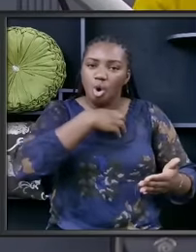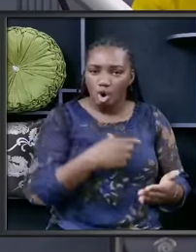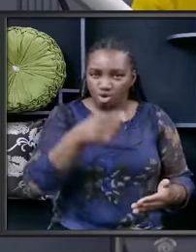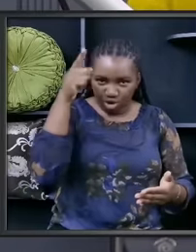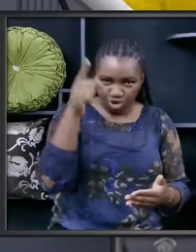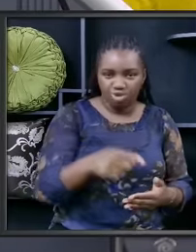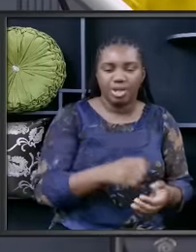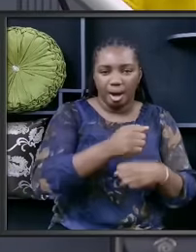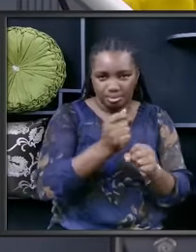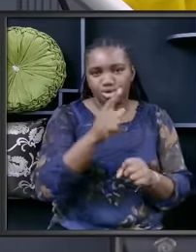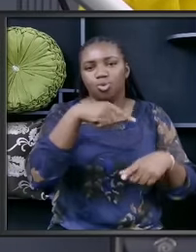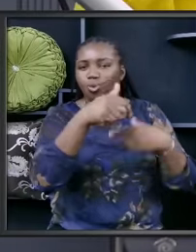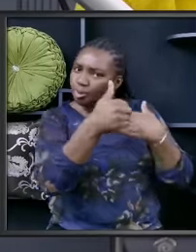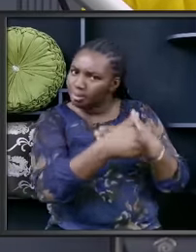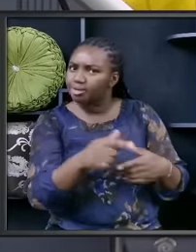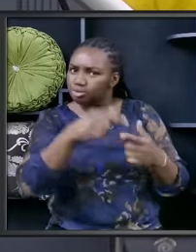make you dey go.